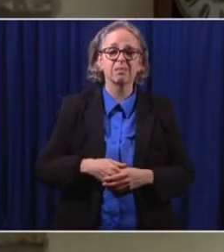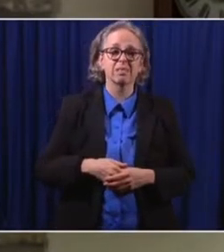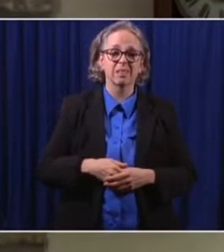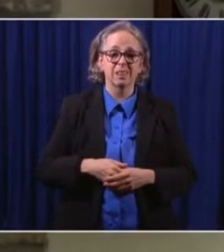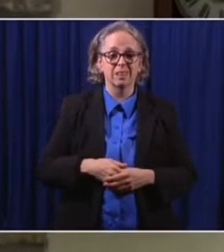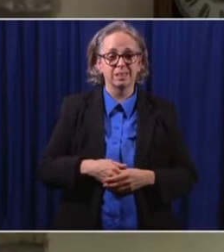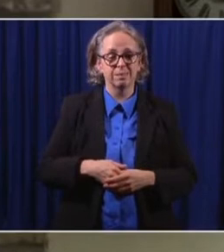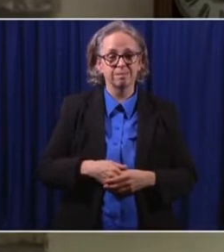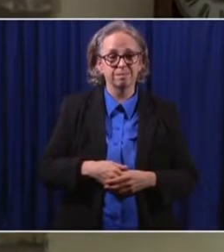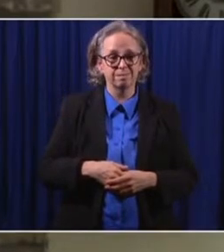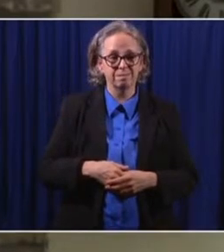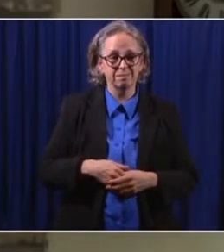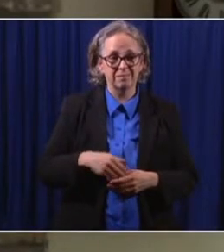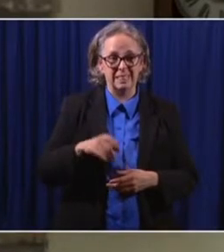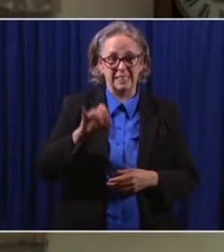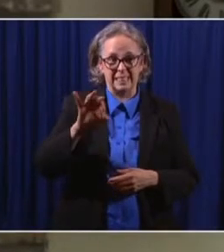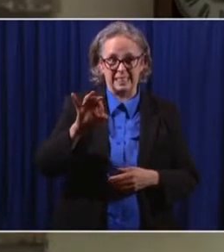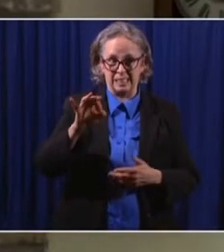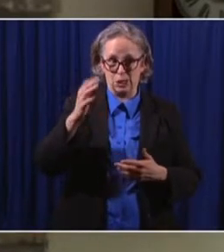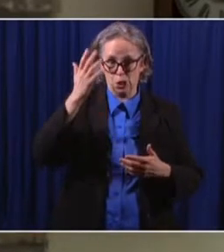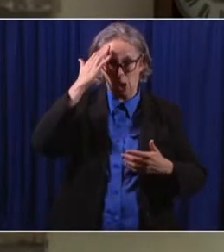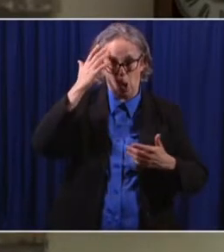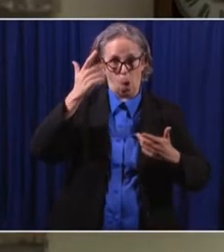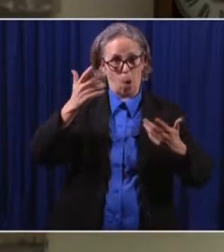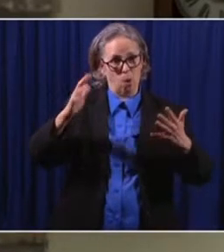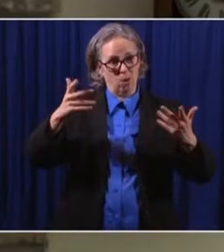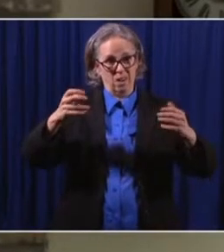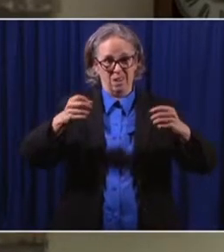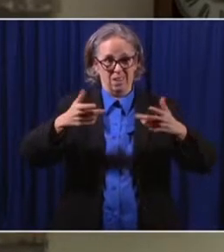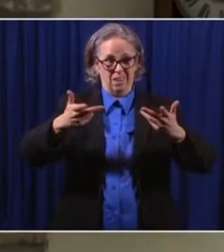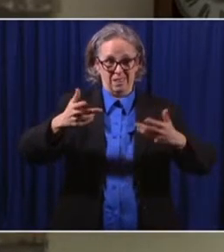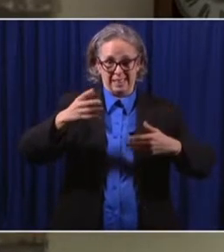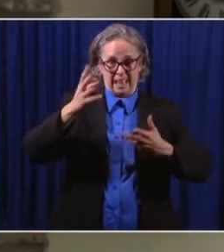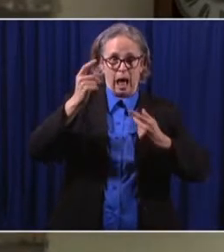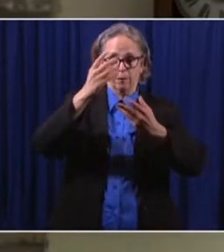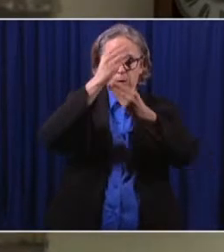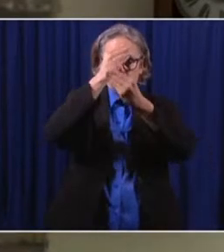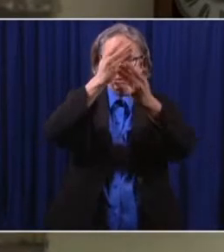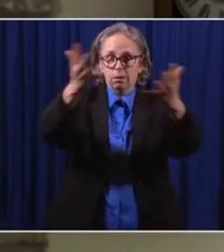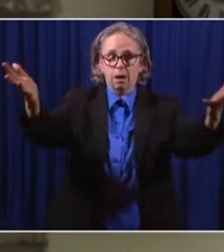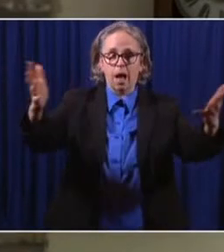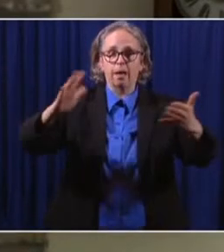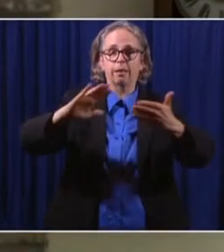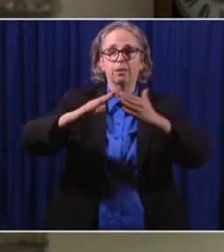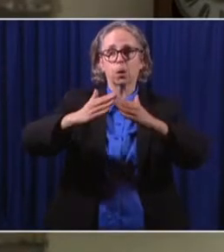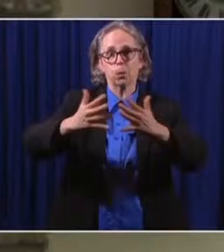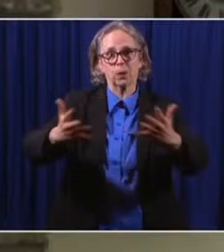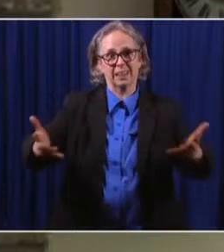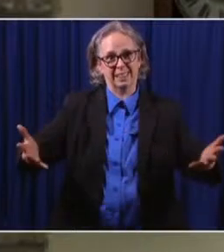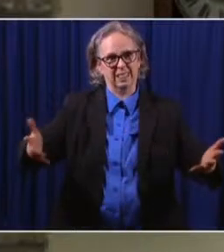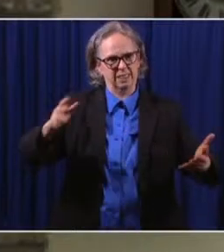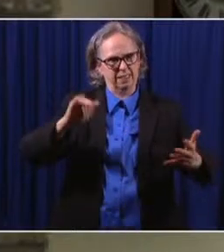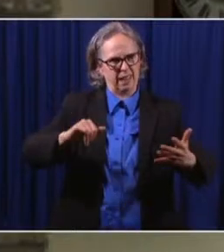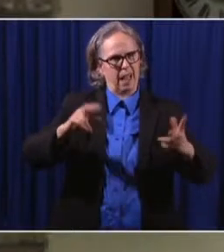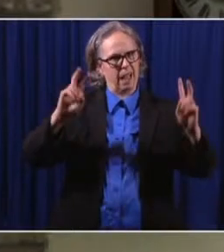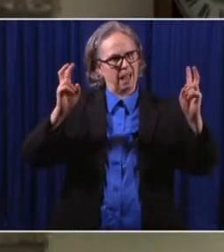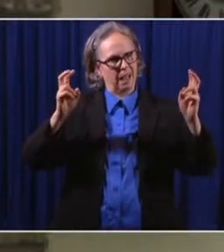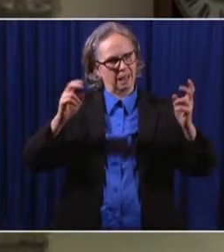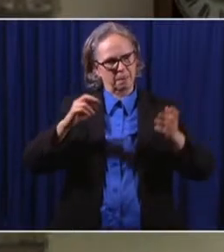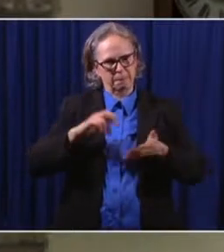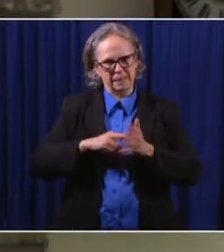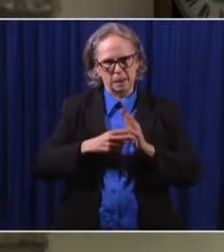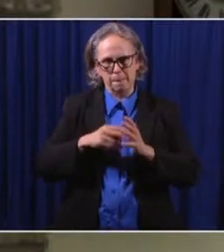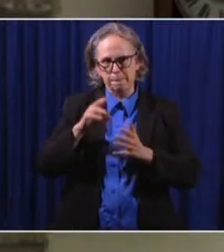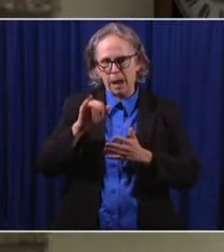bigger picture, these are going to be reported in all likelihood by school district. Such and